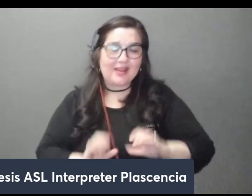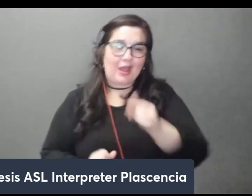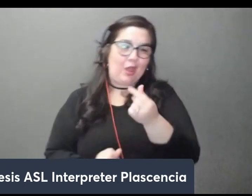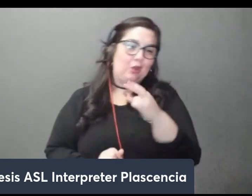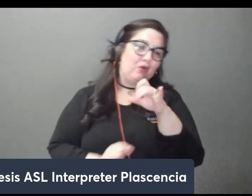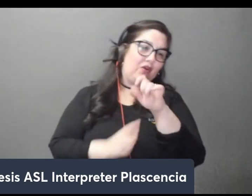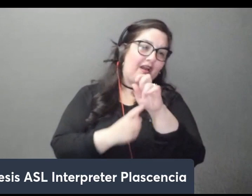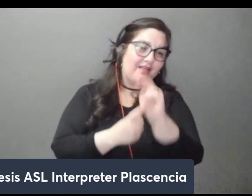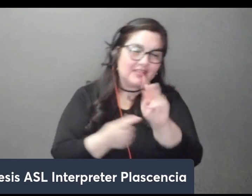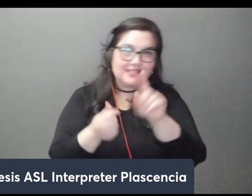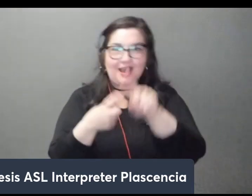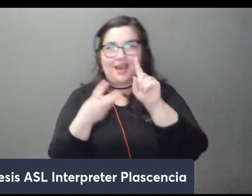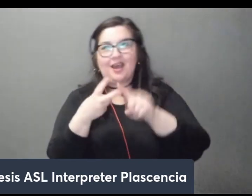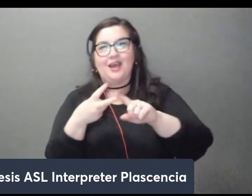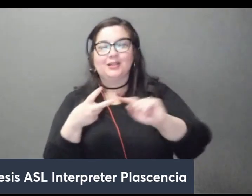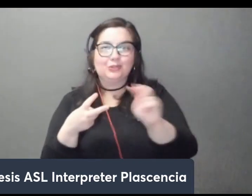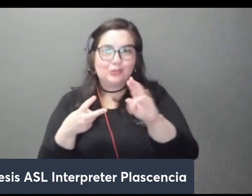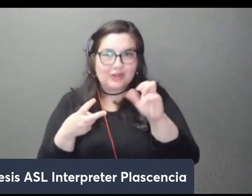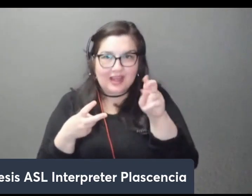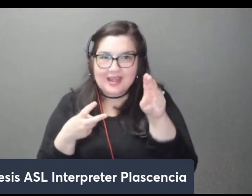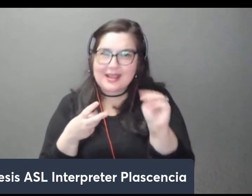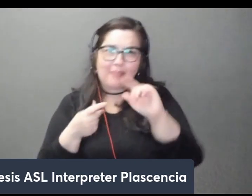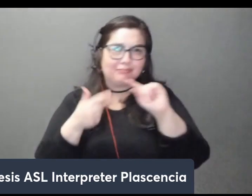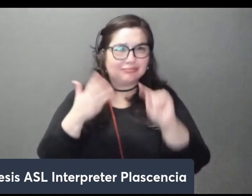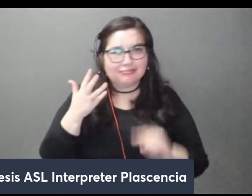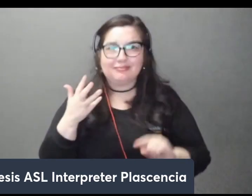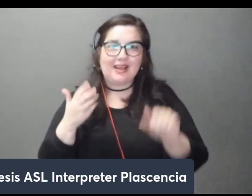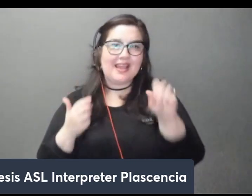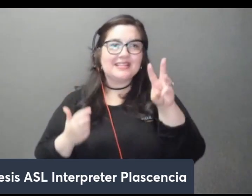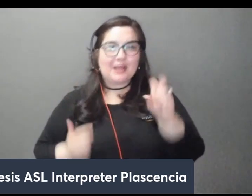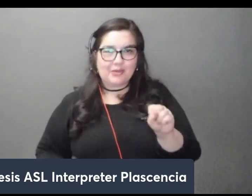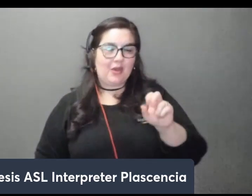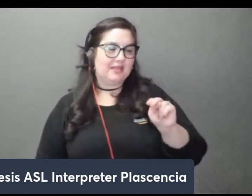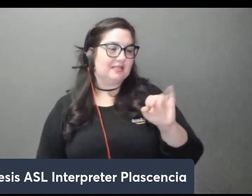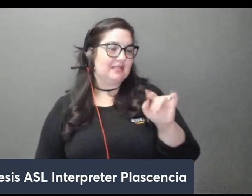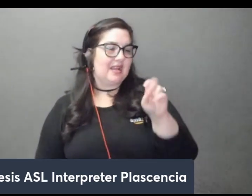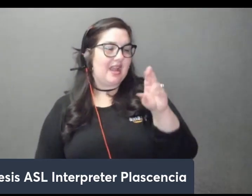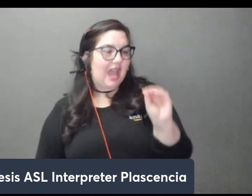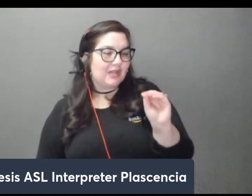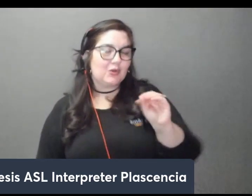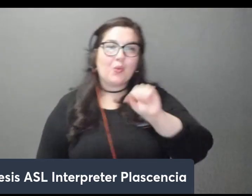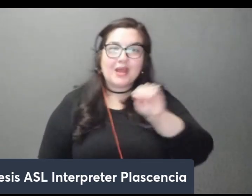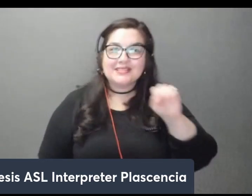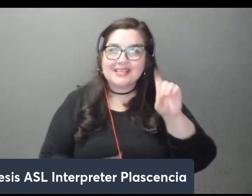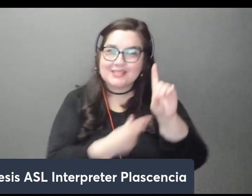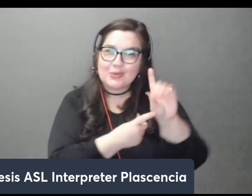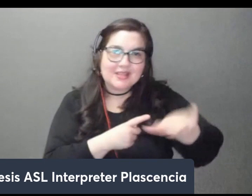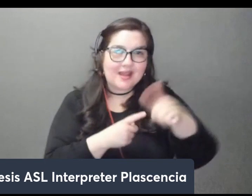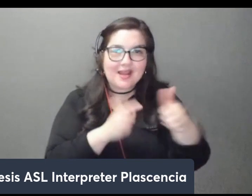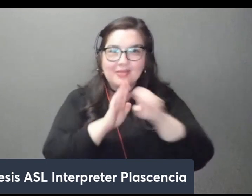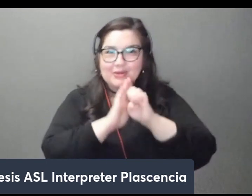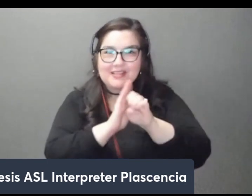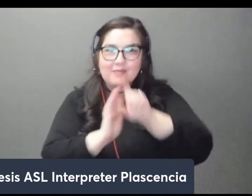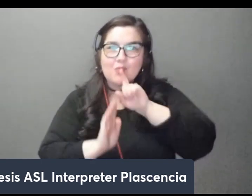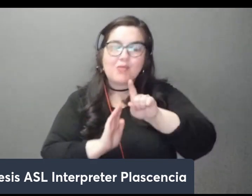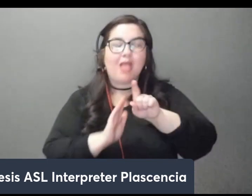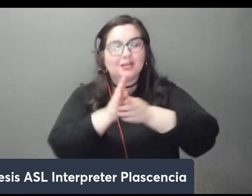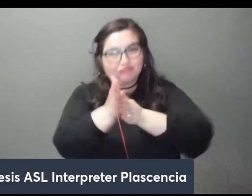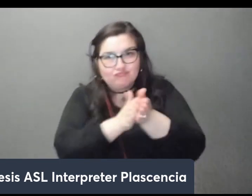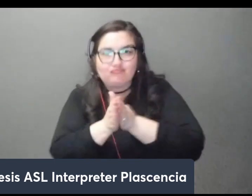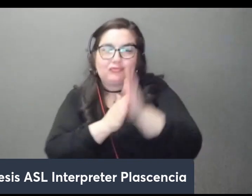system, the Trainium, the Infertia. So AWS Nitro SSD is just another example of AWS driving innovation on behalf of